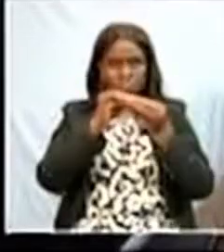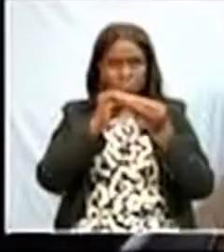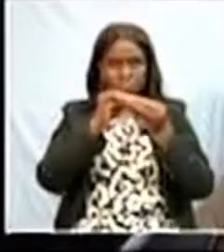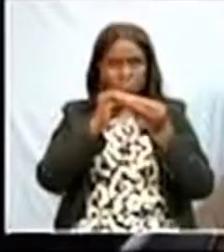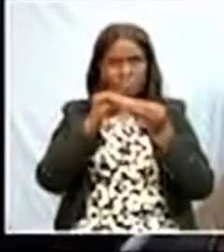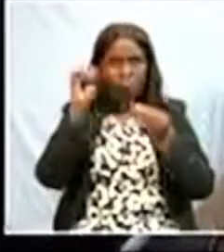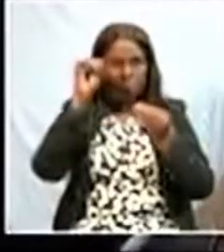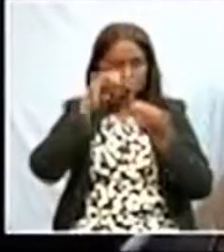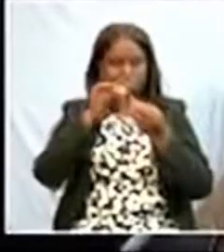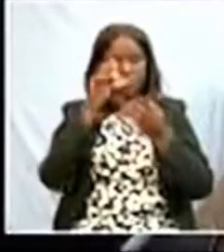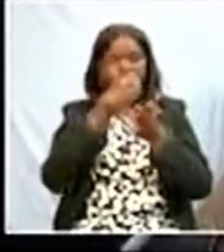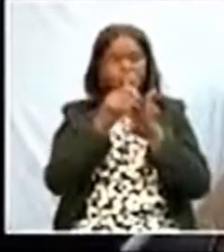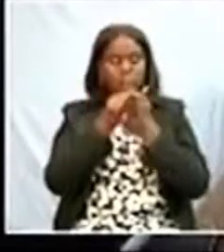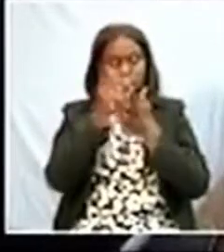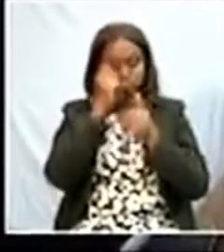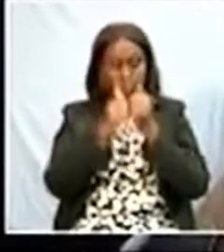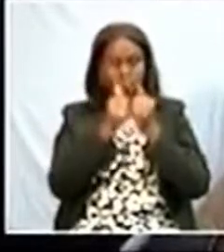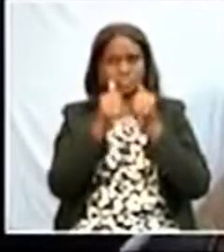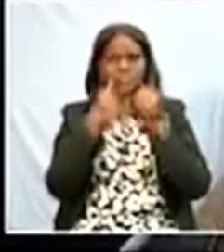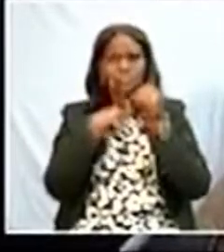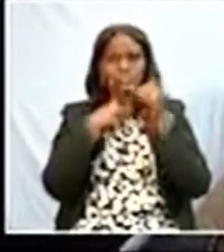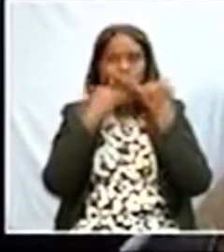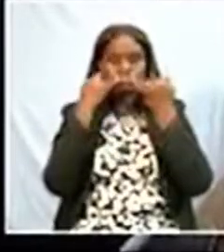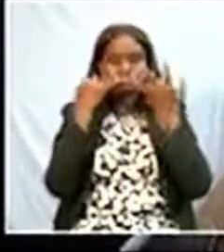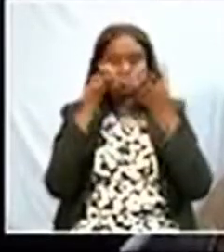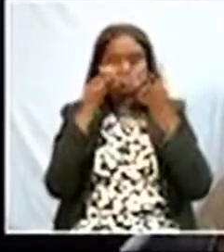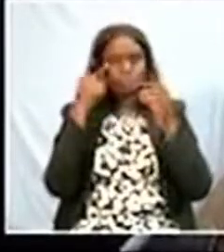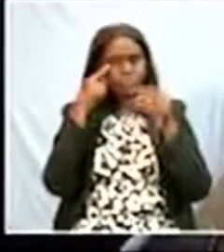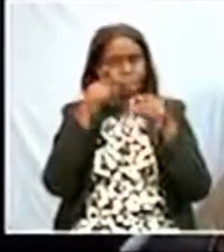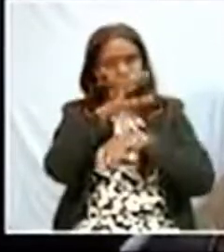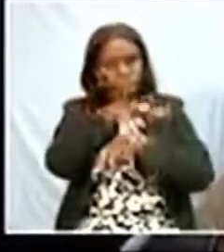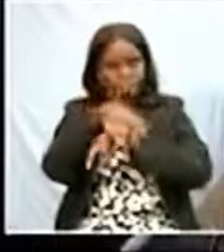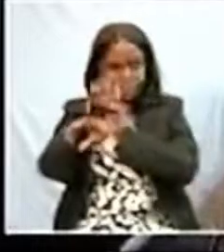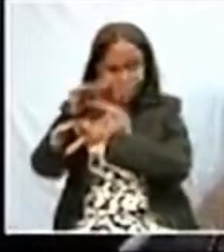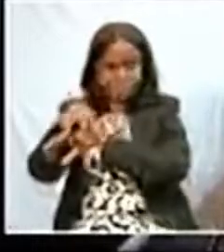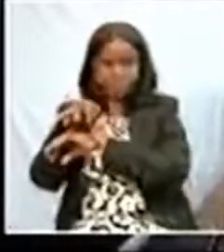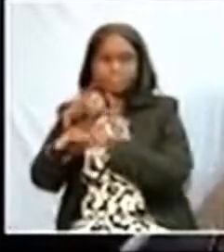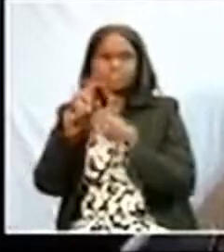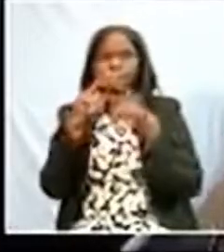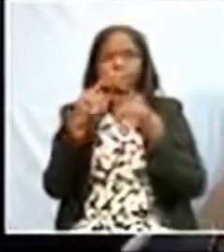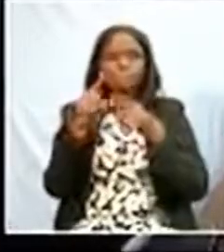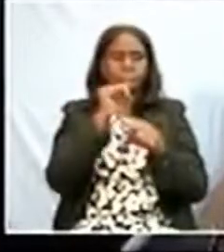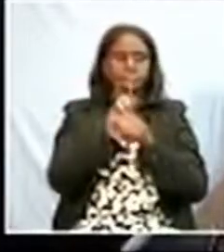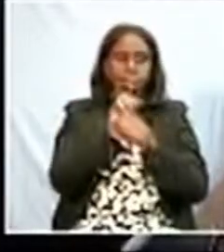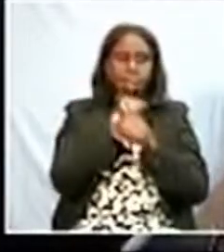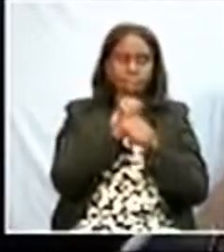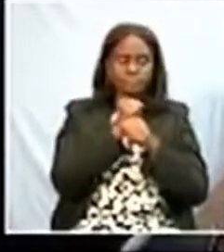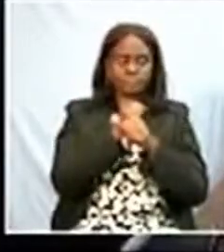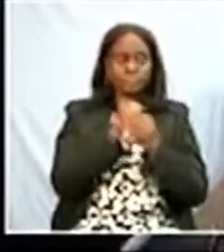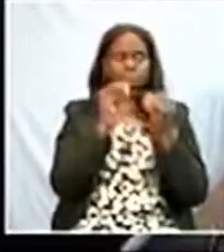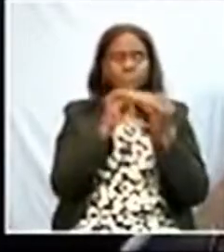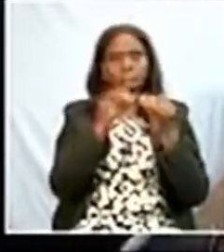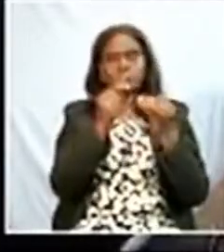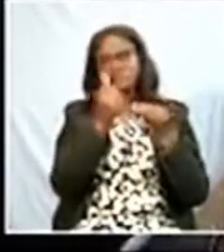additional funding, because dimensions for excavations, volumes of earthworks, a lot of other stuff